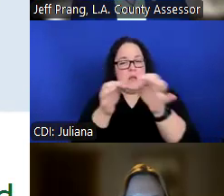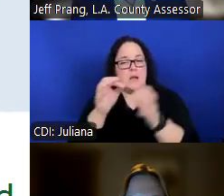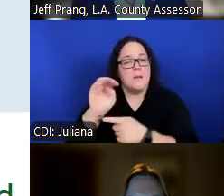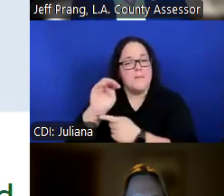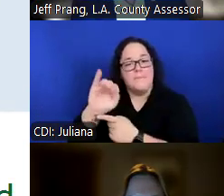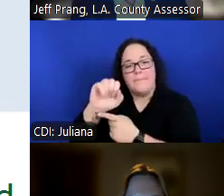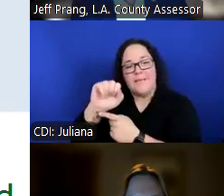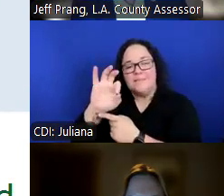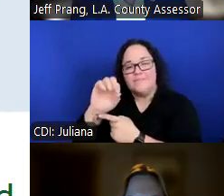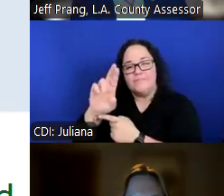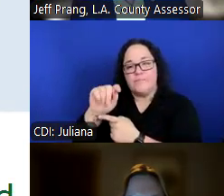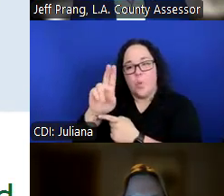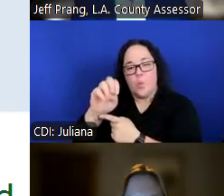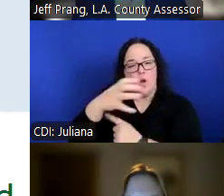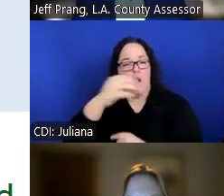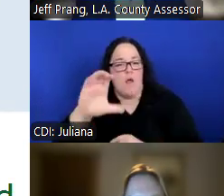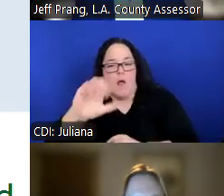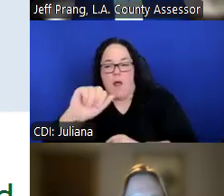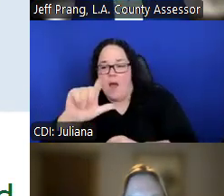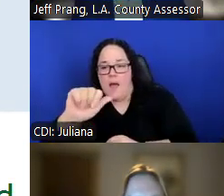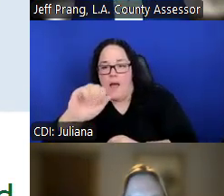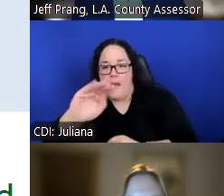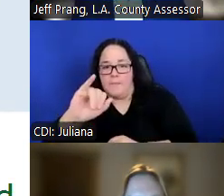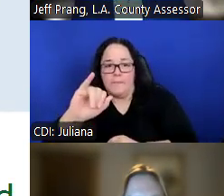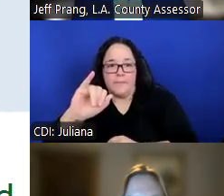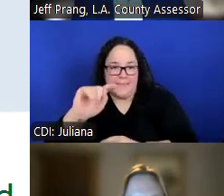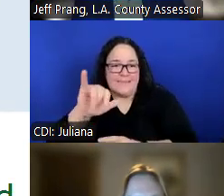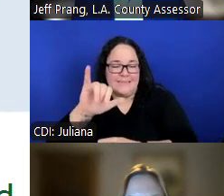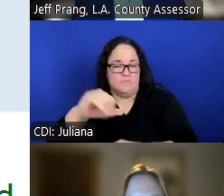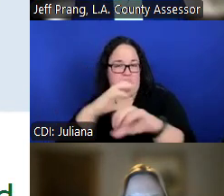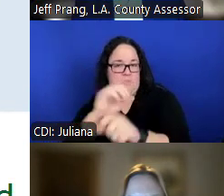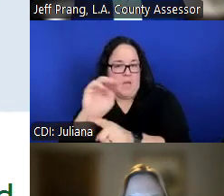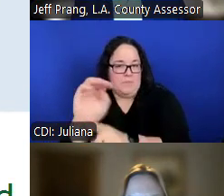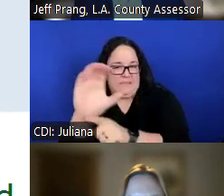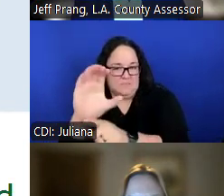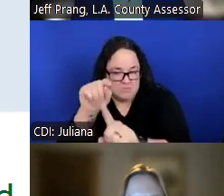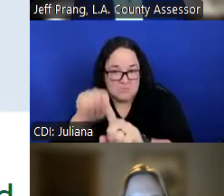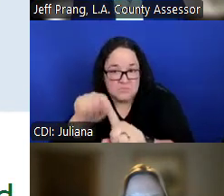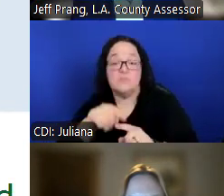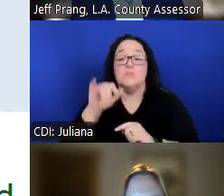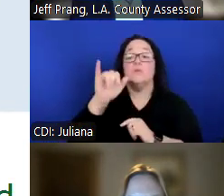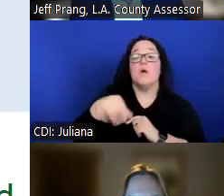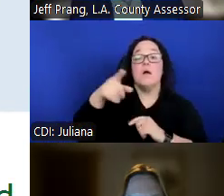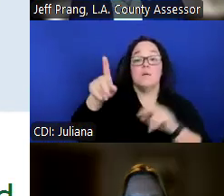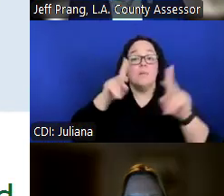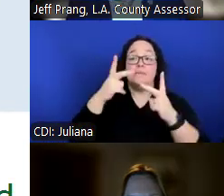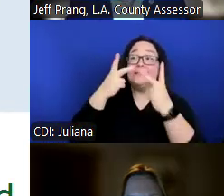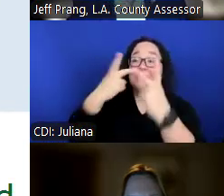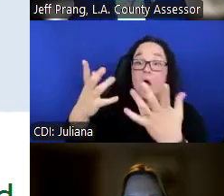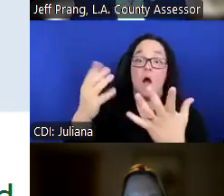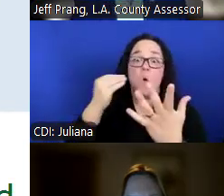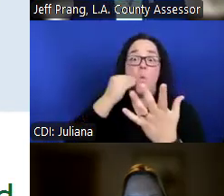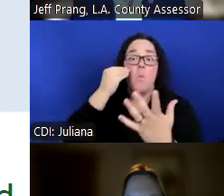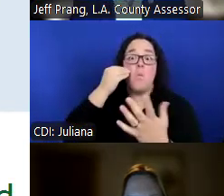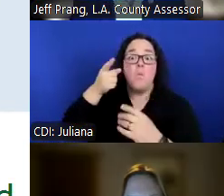homeowners qualify to have their home's value reassessed at a lower value due to a natural disasters. In order to